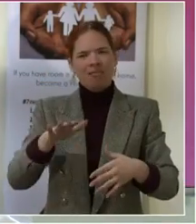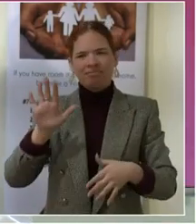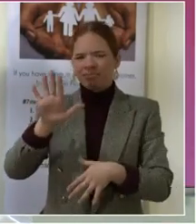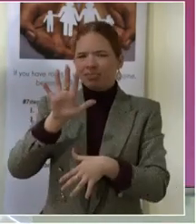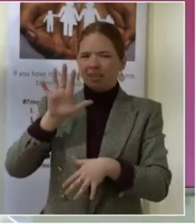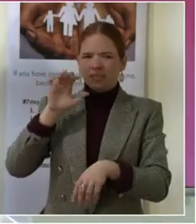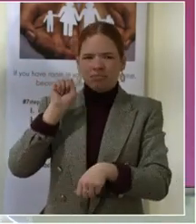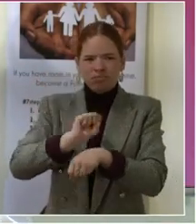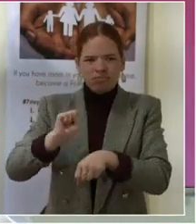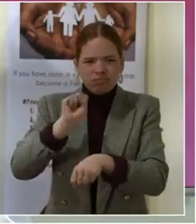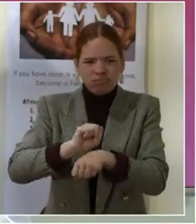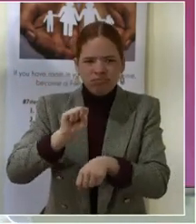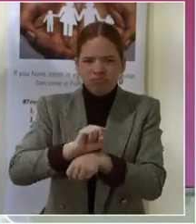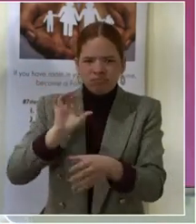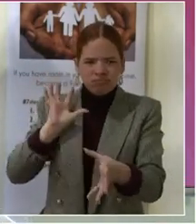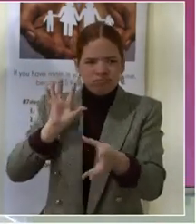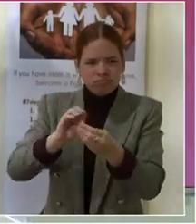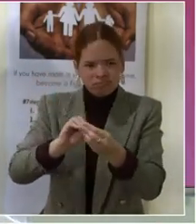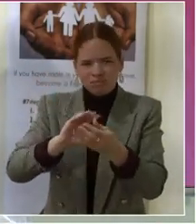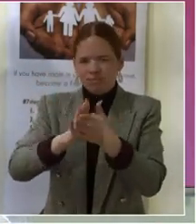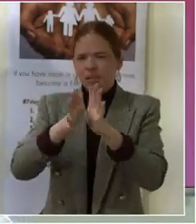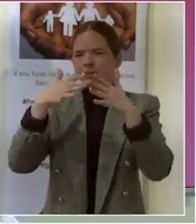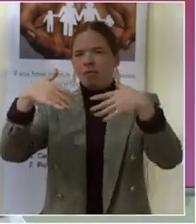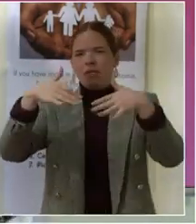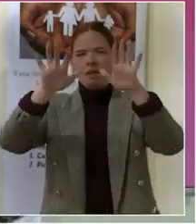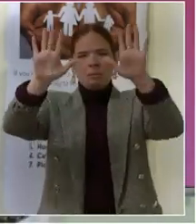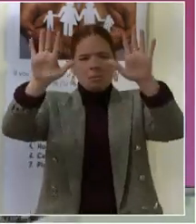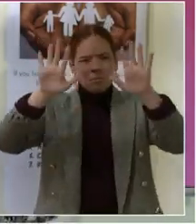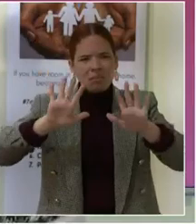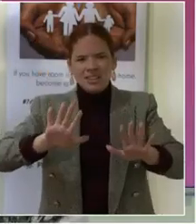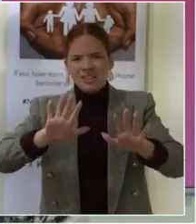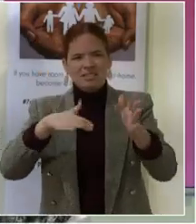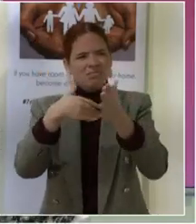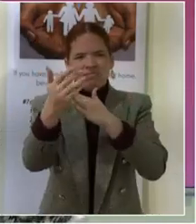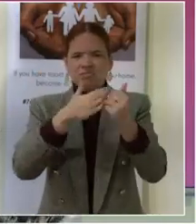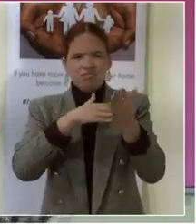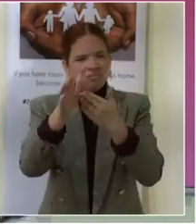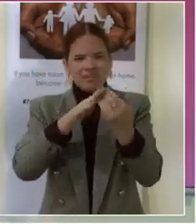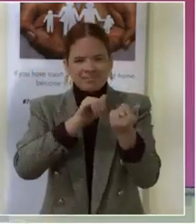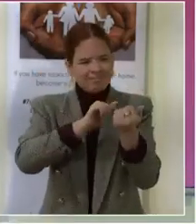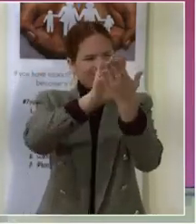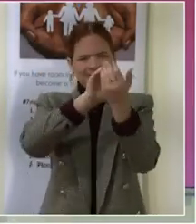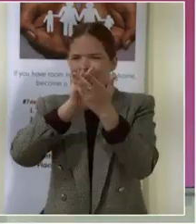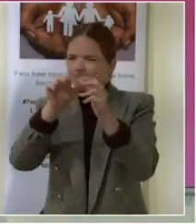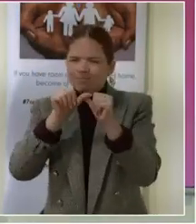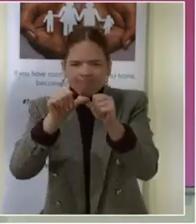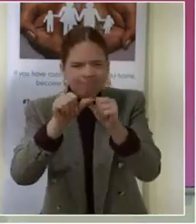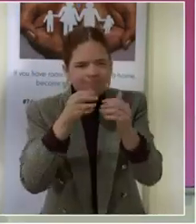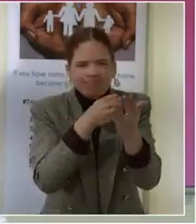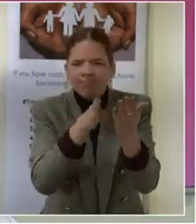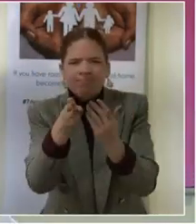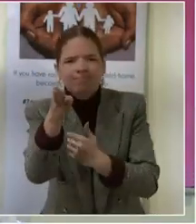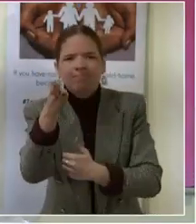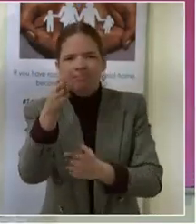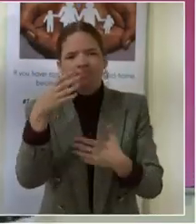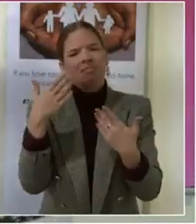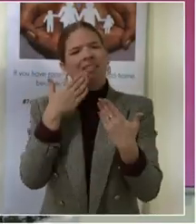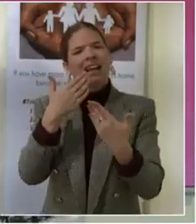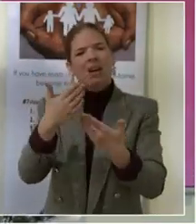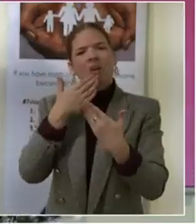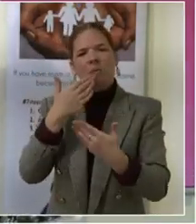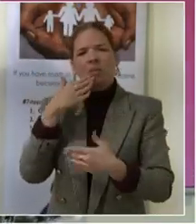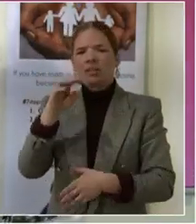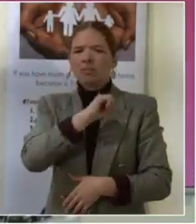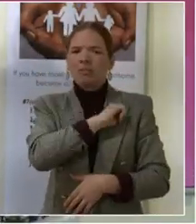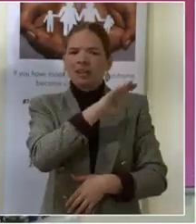tackling amazing and huge challenges. And so looking forward to taking the helm, and definitely want to thank you, Mayor, for having faith in